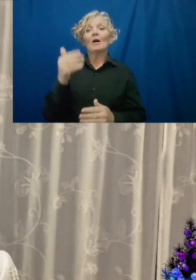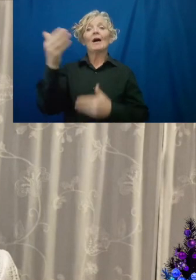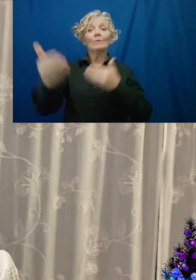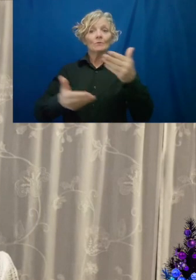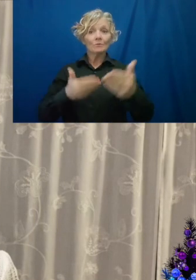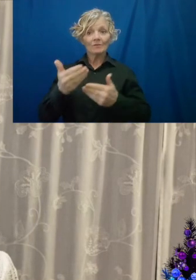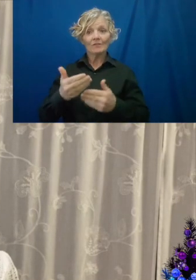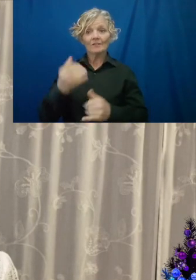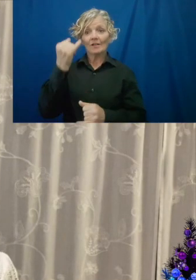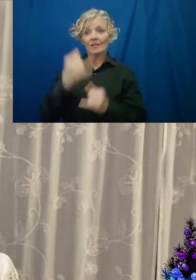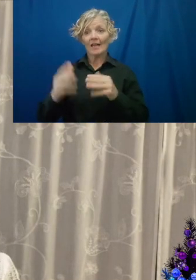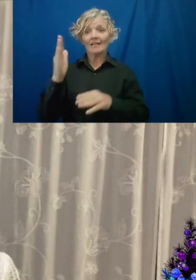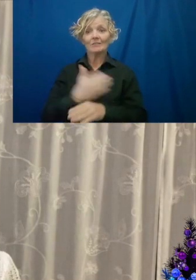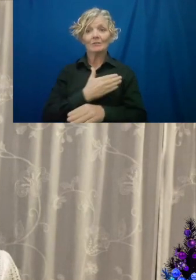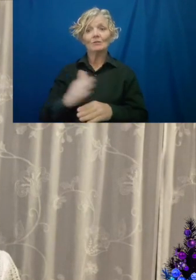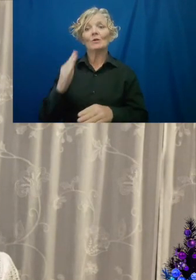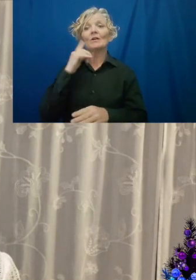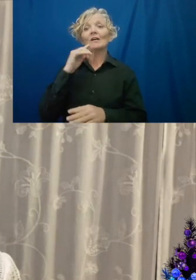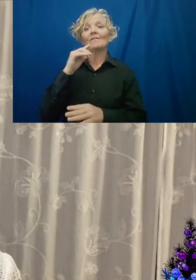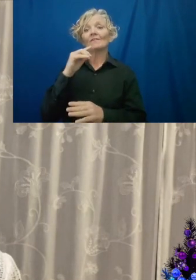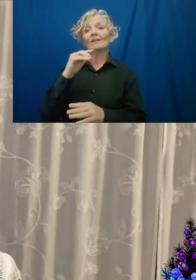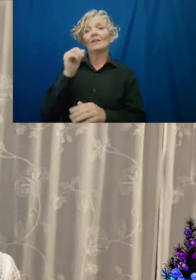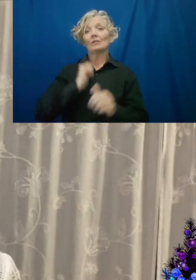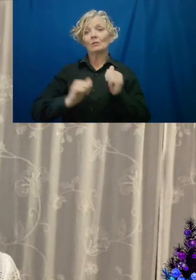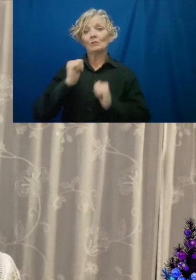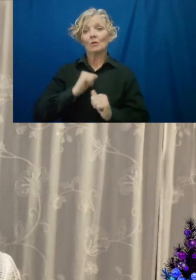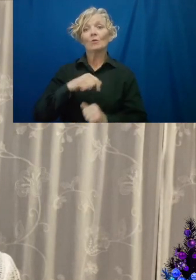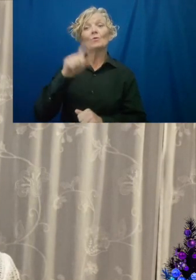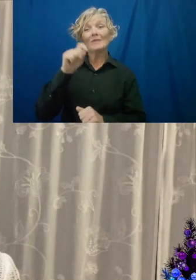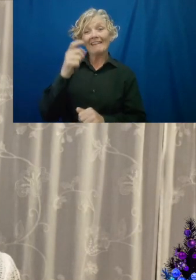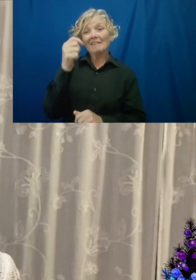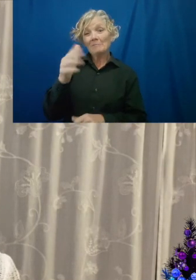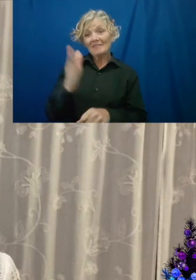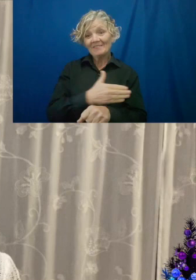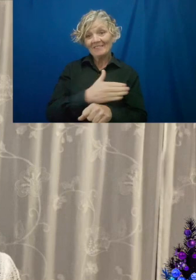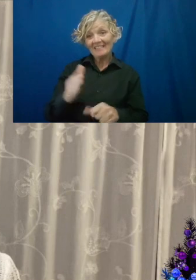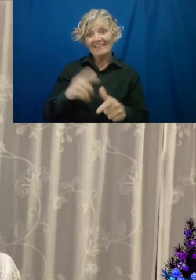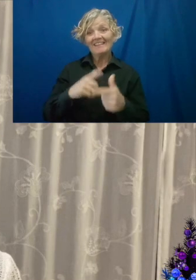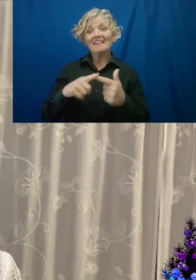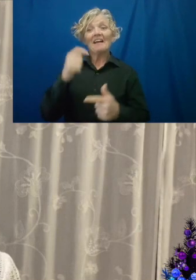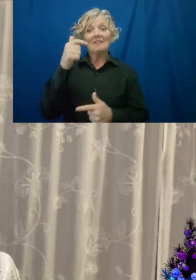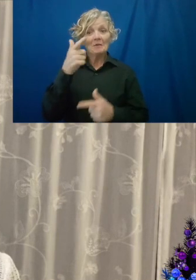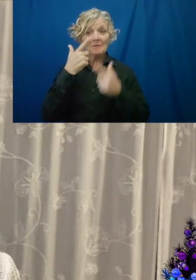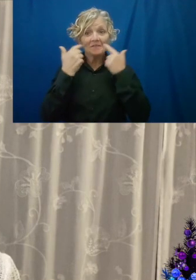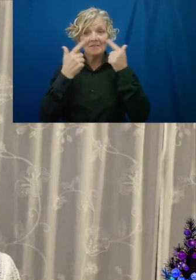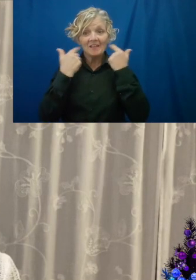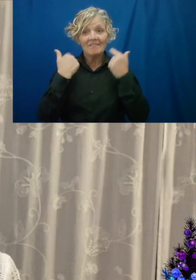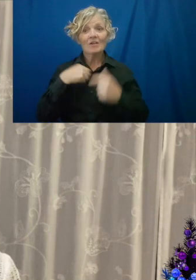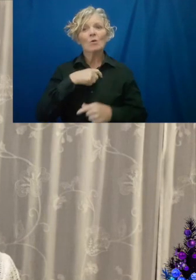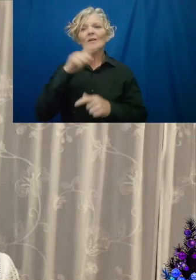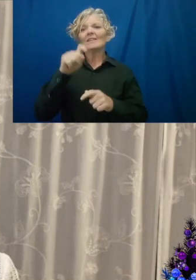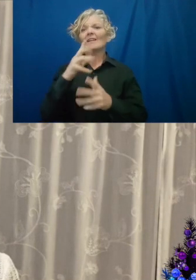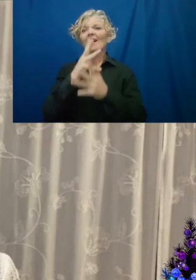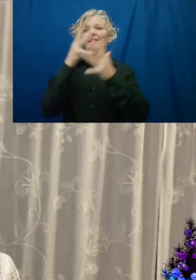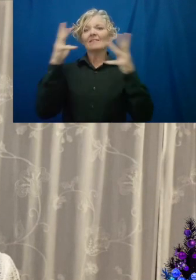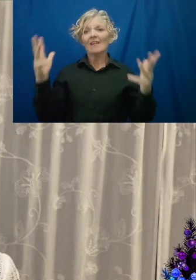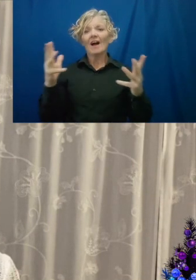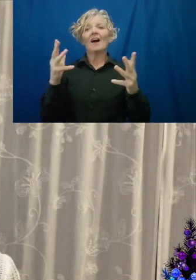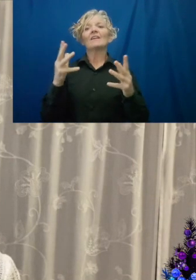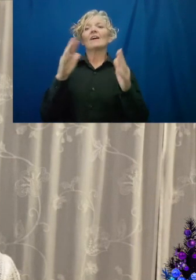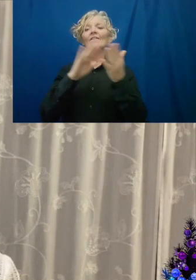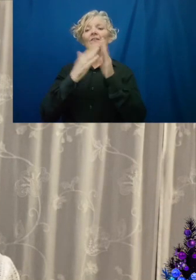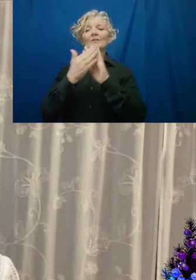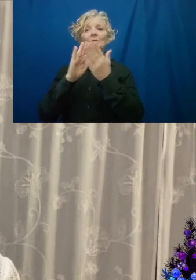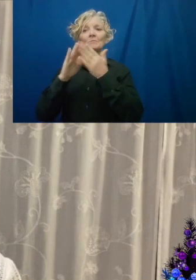season and of the year. We need a little singing, we need a little laughter, and we definitely need a whole lot of